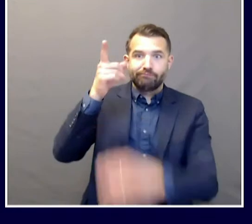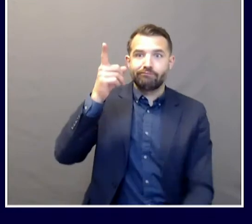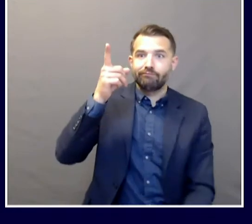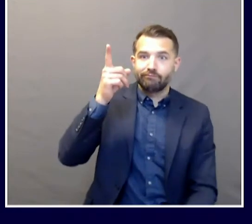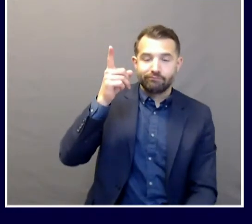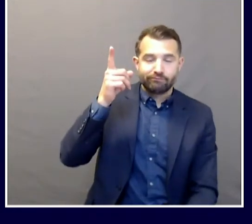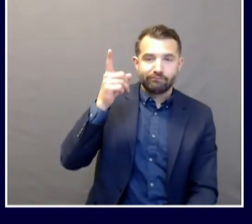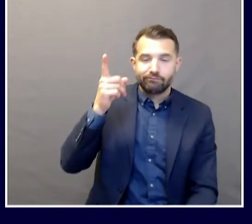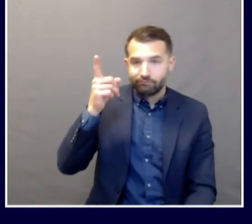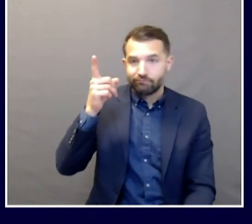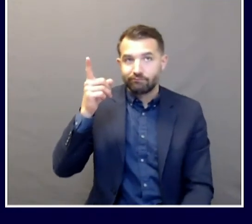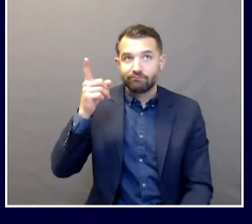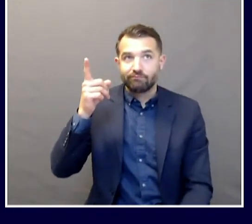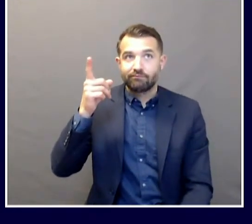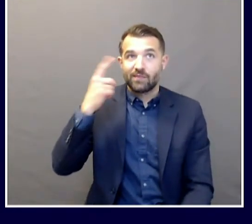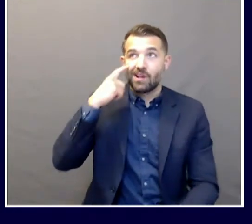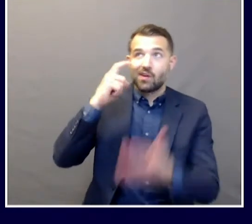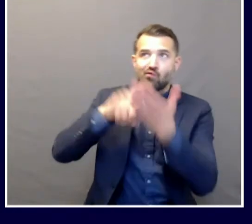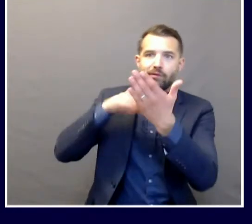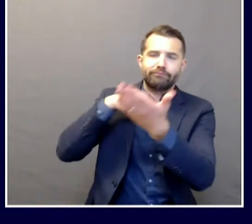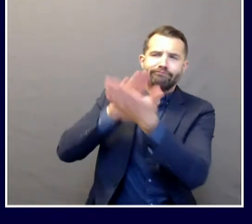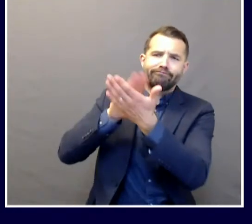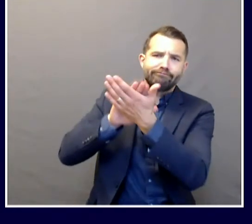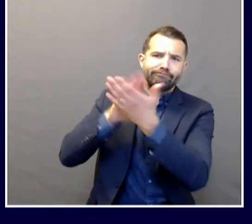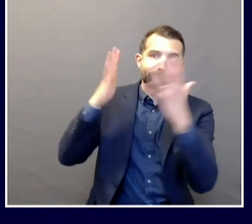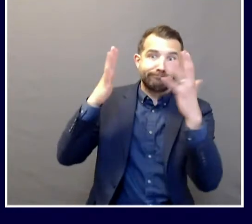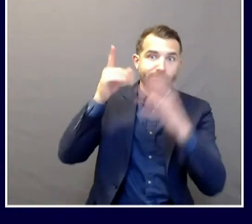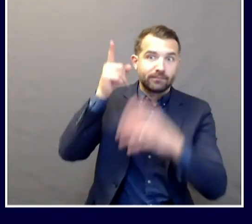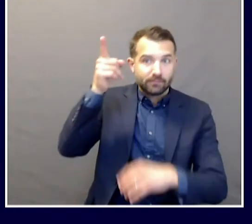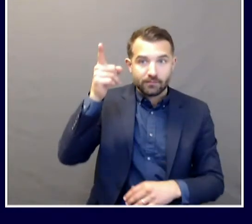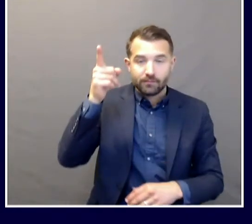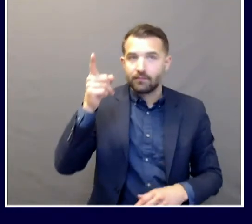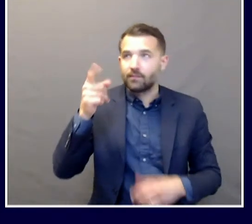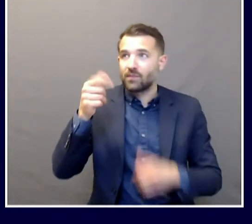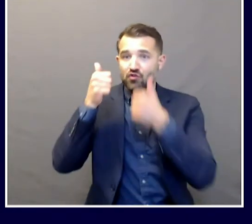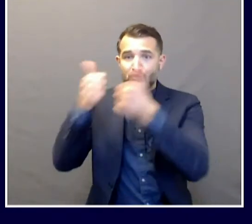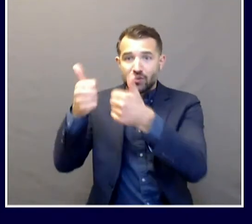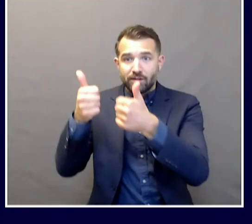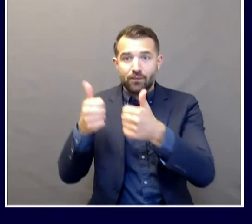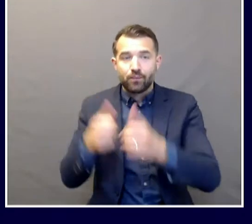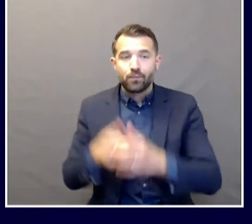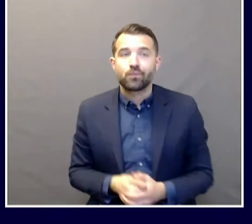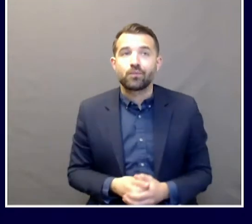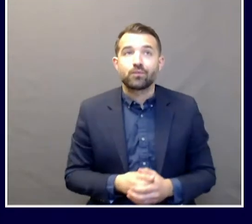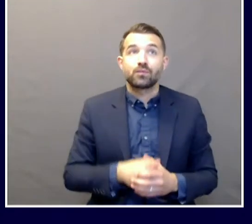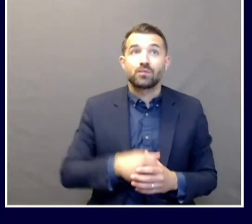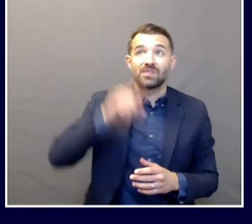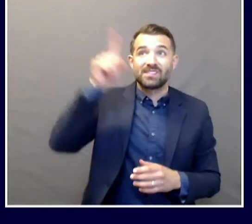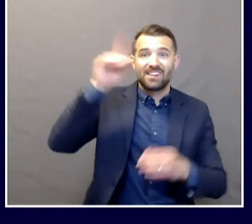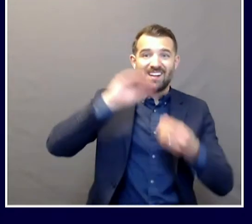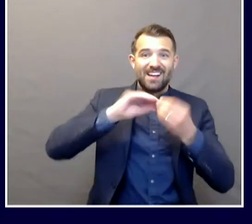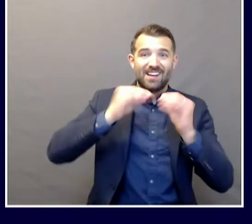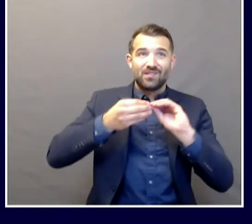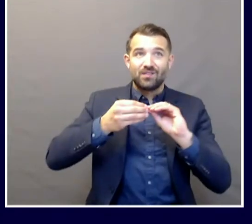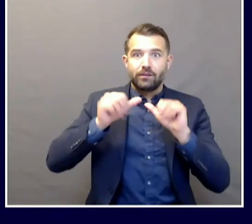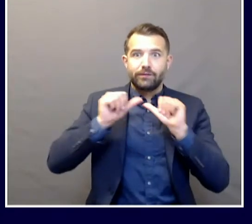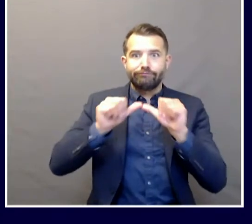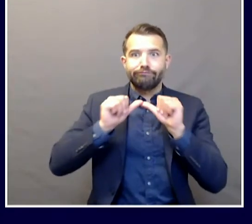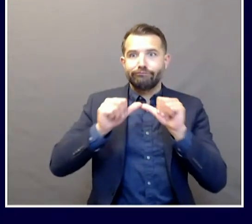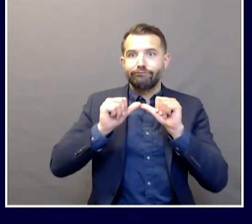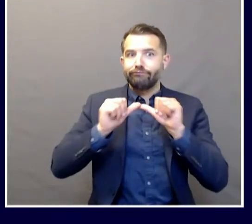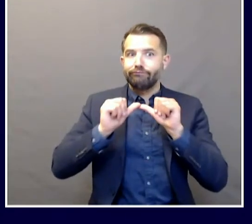my hat goes off to you. We haven't seen necessarily a slowdown in Aroostook County that is different from any other part of the